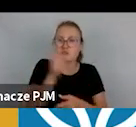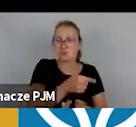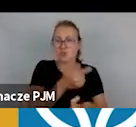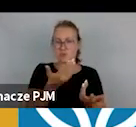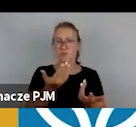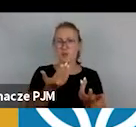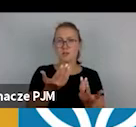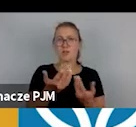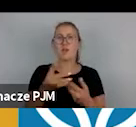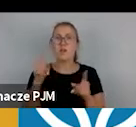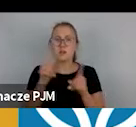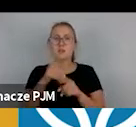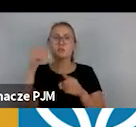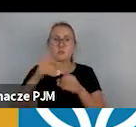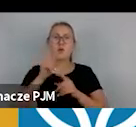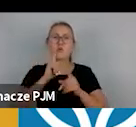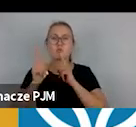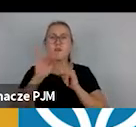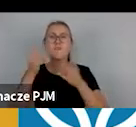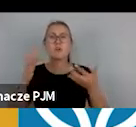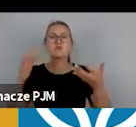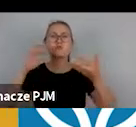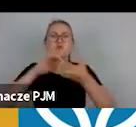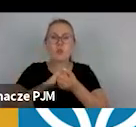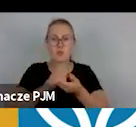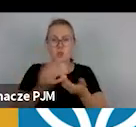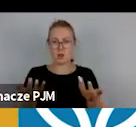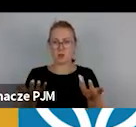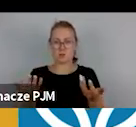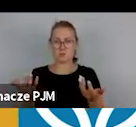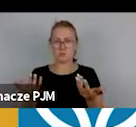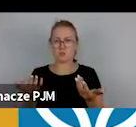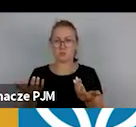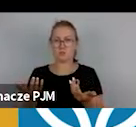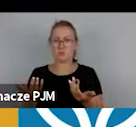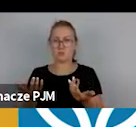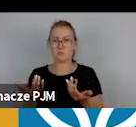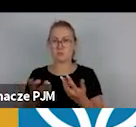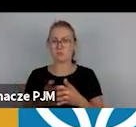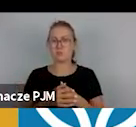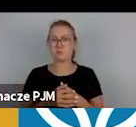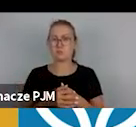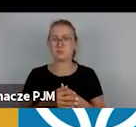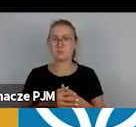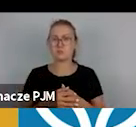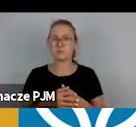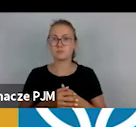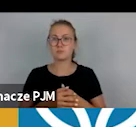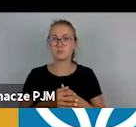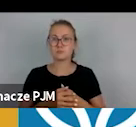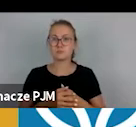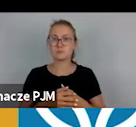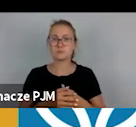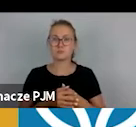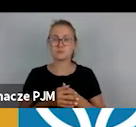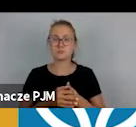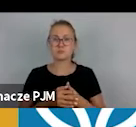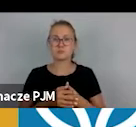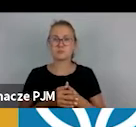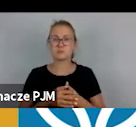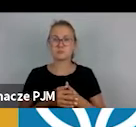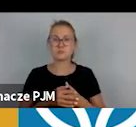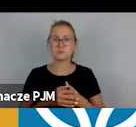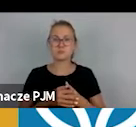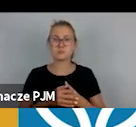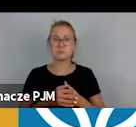man to be progressive but not speak out for gender equality? How does gender equality become part of